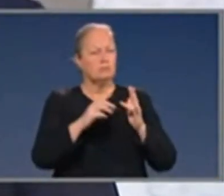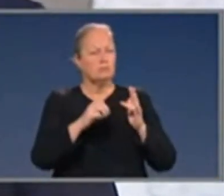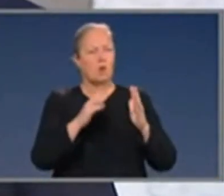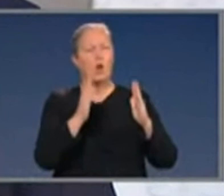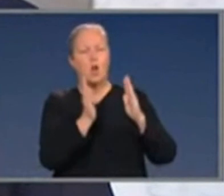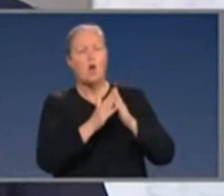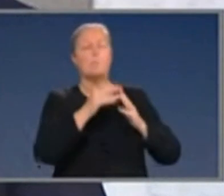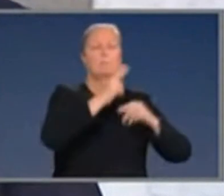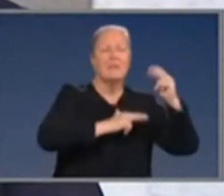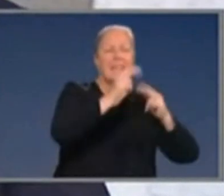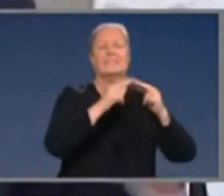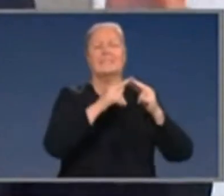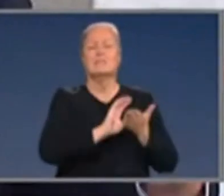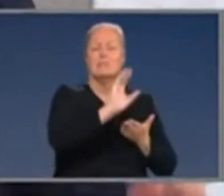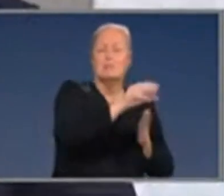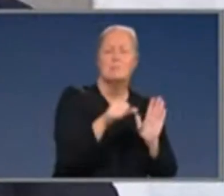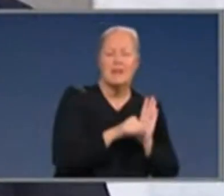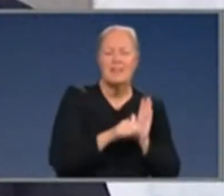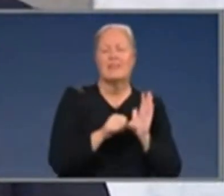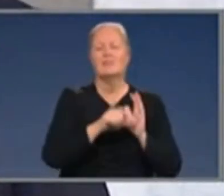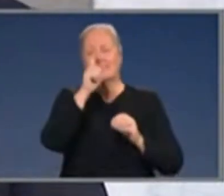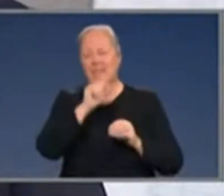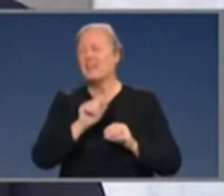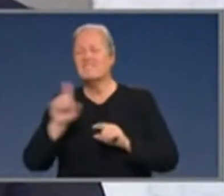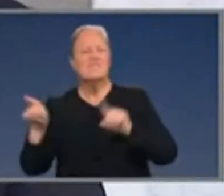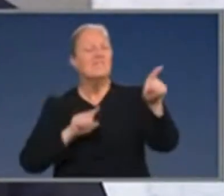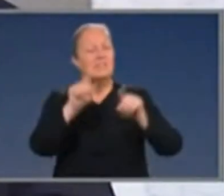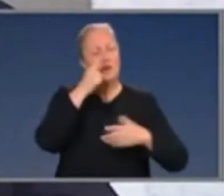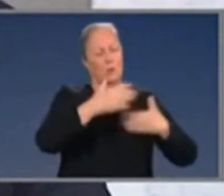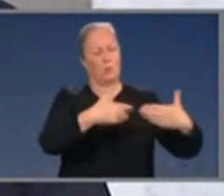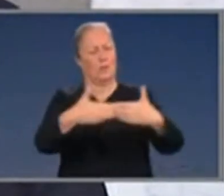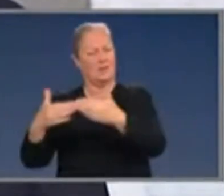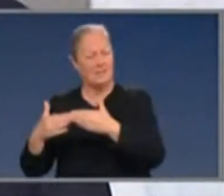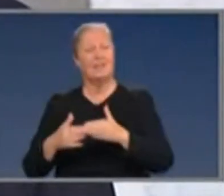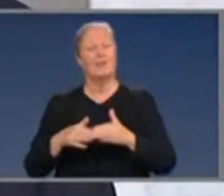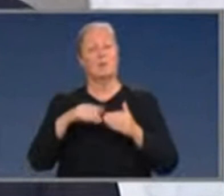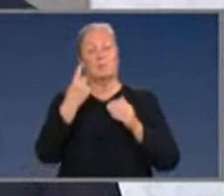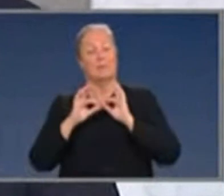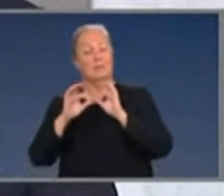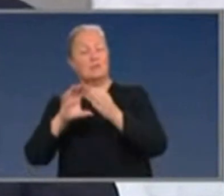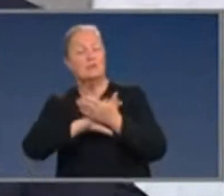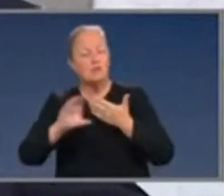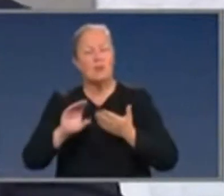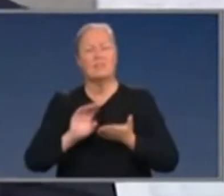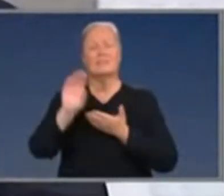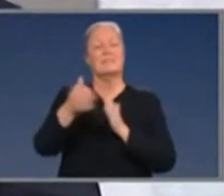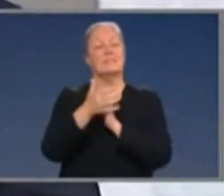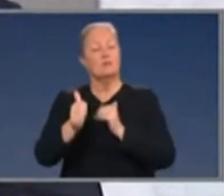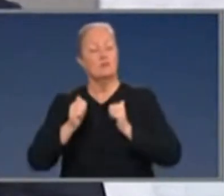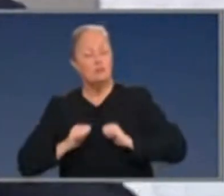You provide support to the entertainment industry. You go and get films to come and base in Australia. You put $1 billion into skills training and